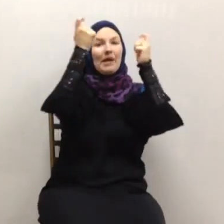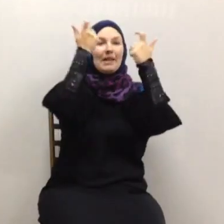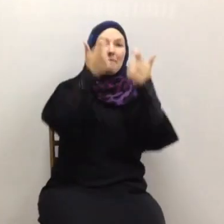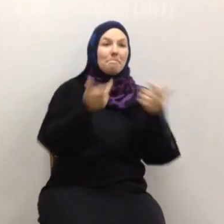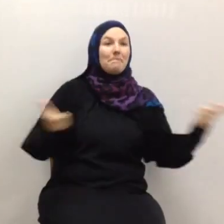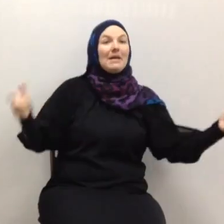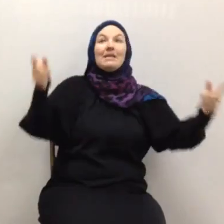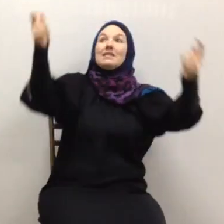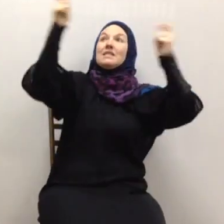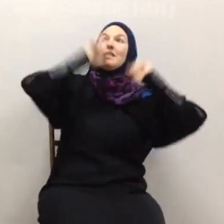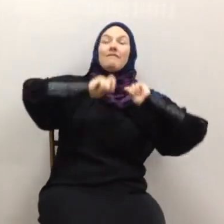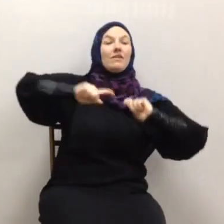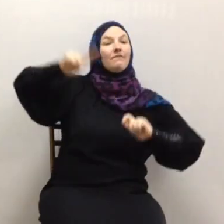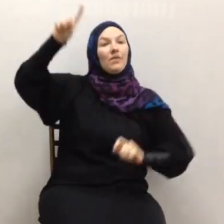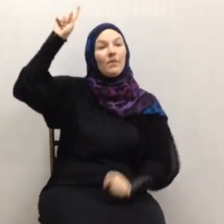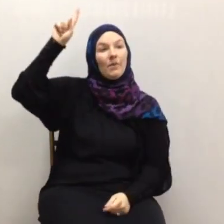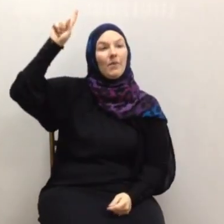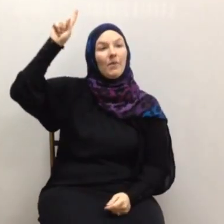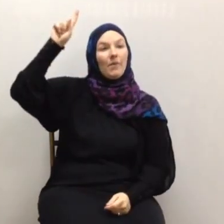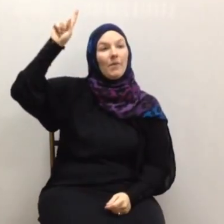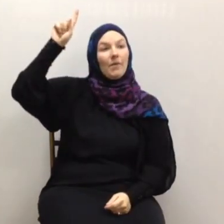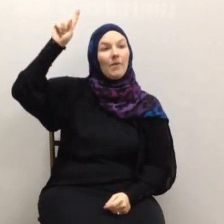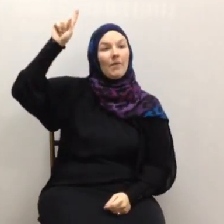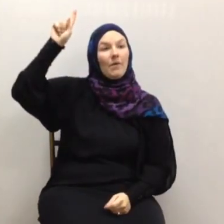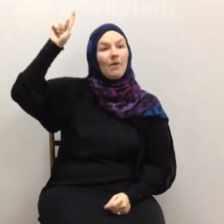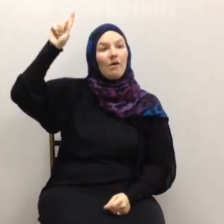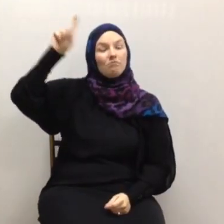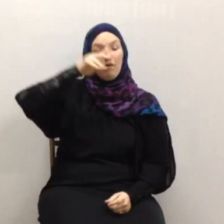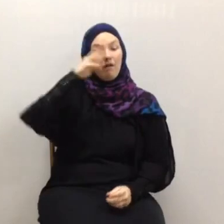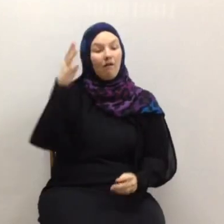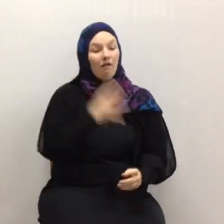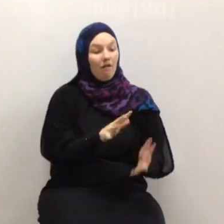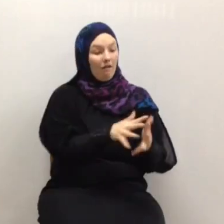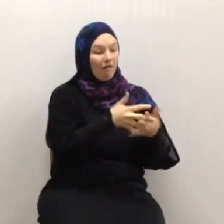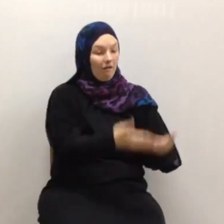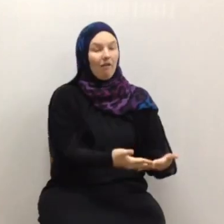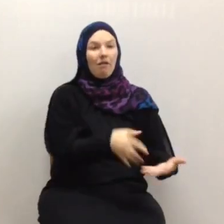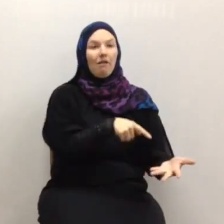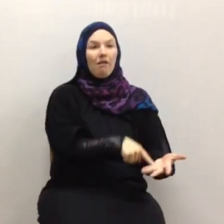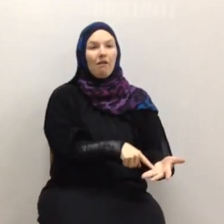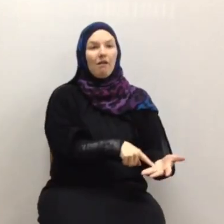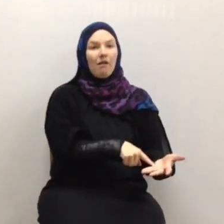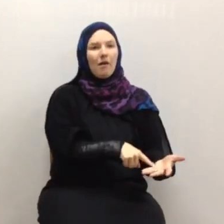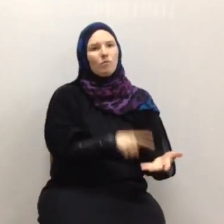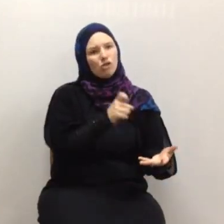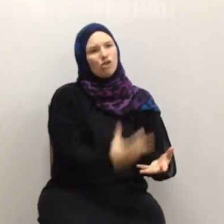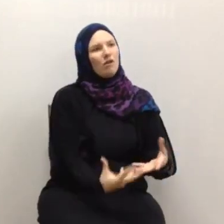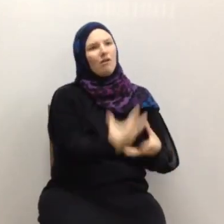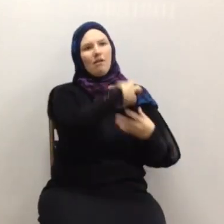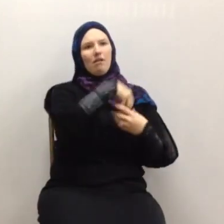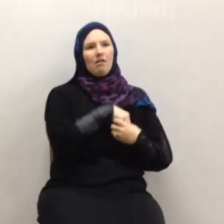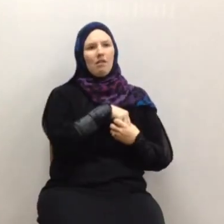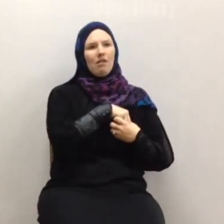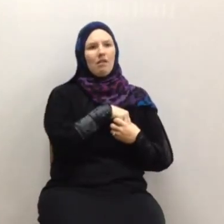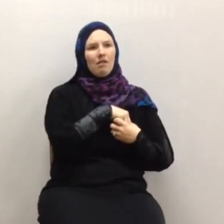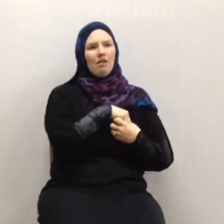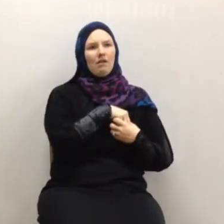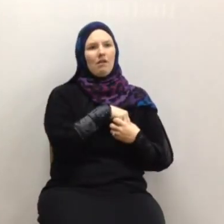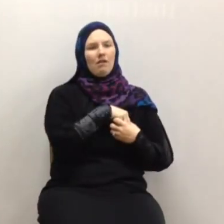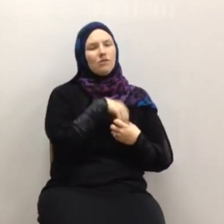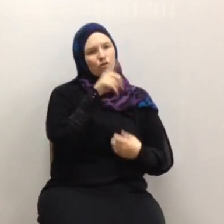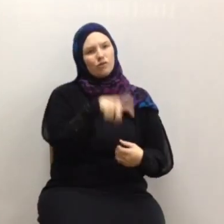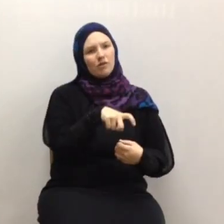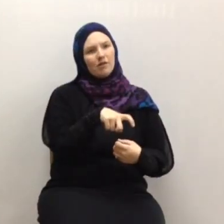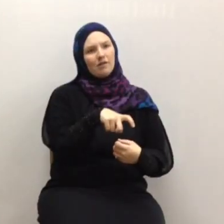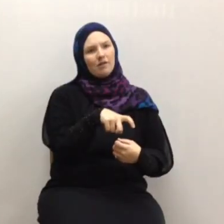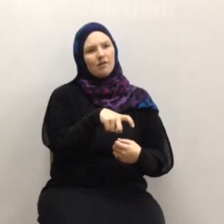turning the Quran into beneficial guidance, we are not celebrating the Quran. We are not celebrating